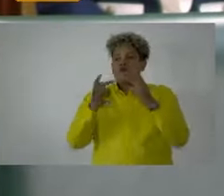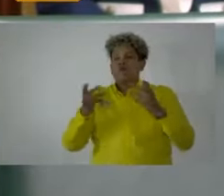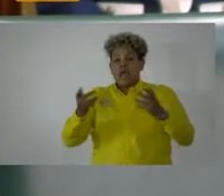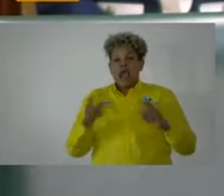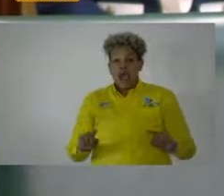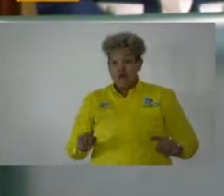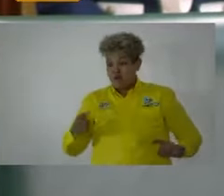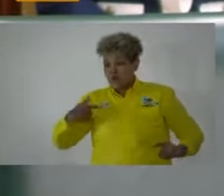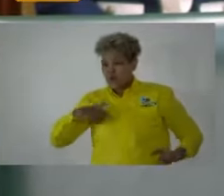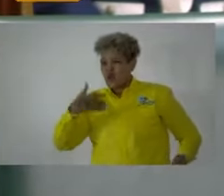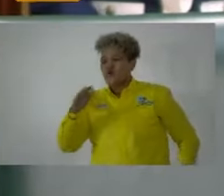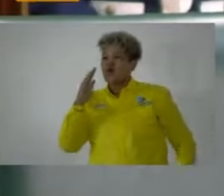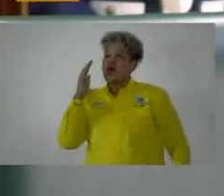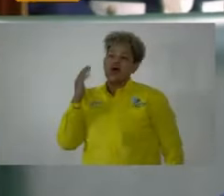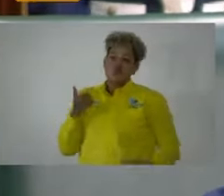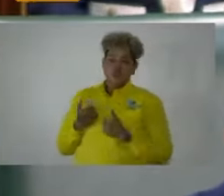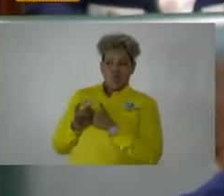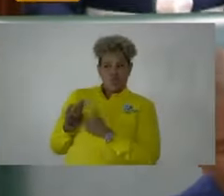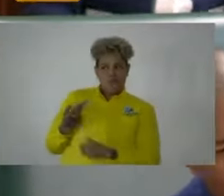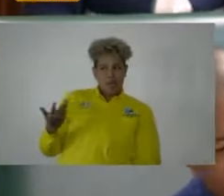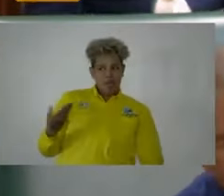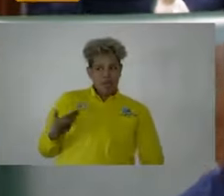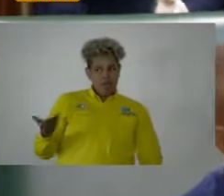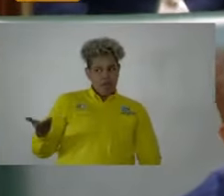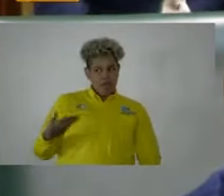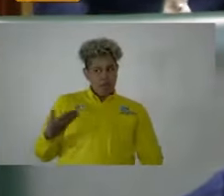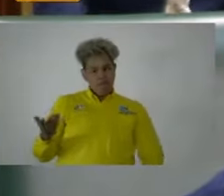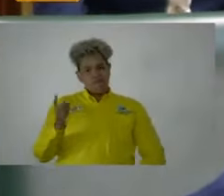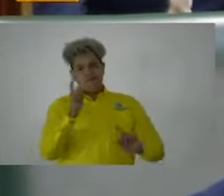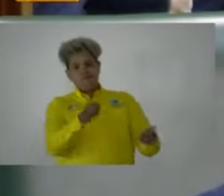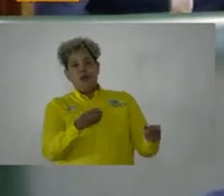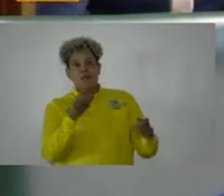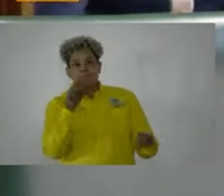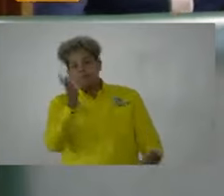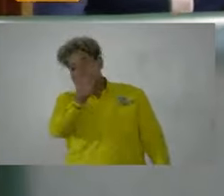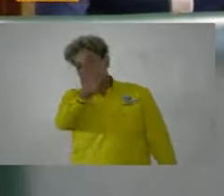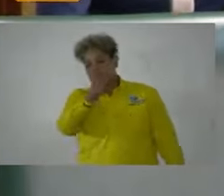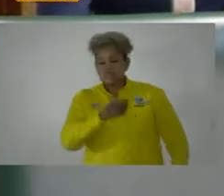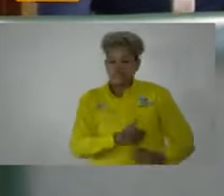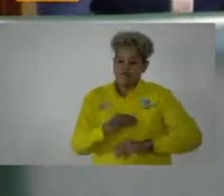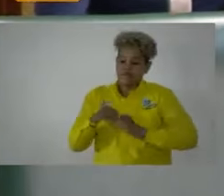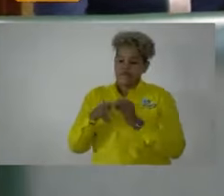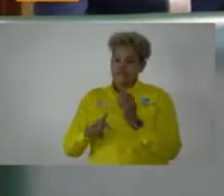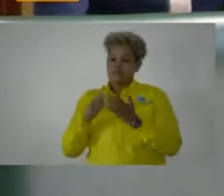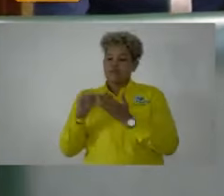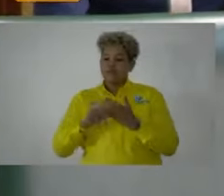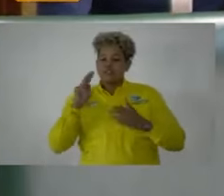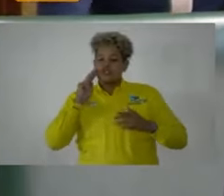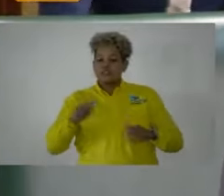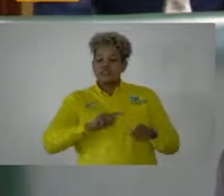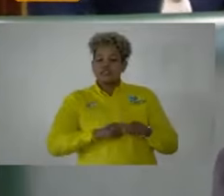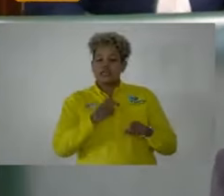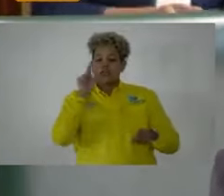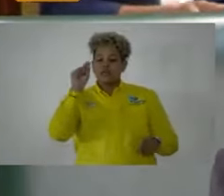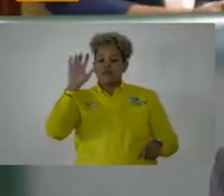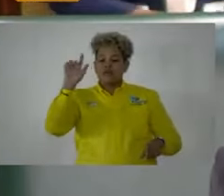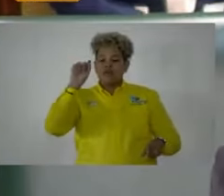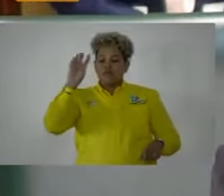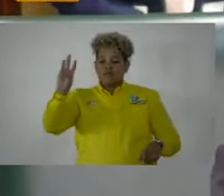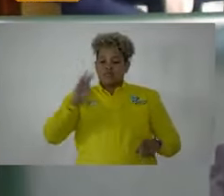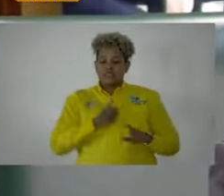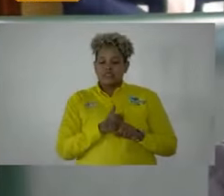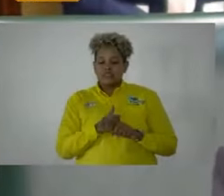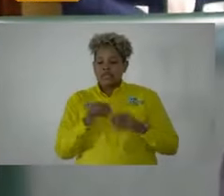We don't want a sweetheart deal at the expense of the public. This project is slated to begin in 2025-26,